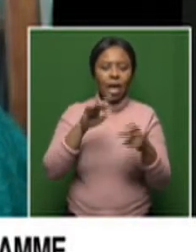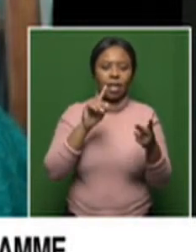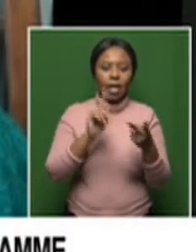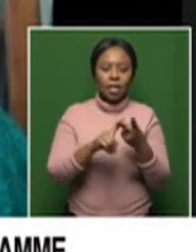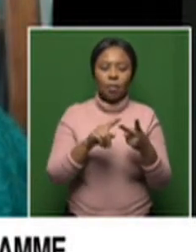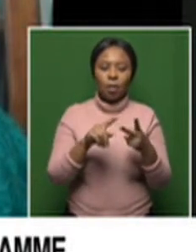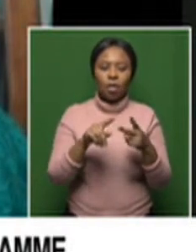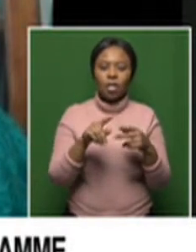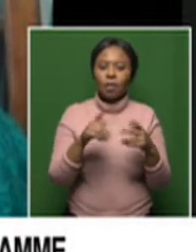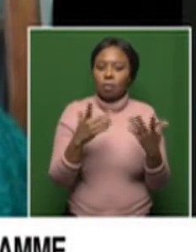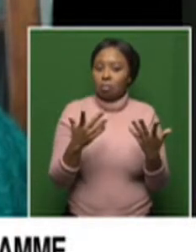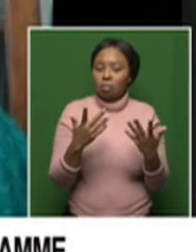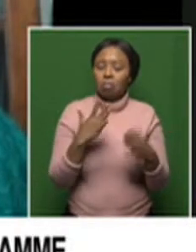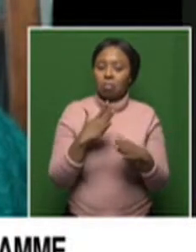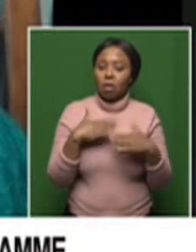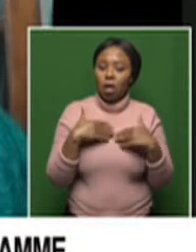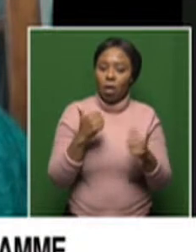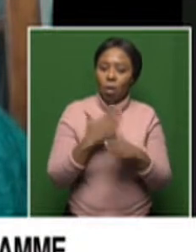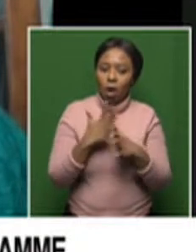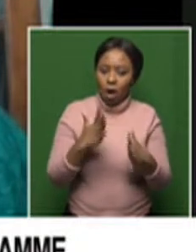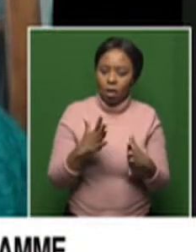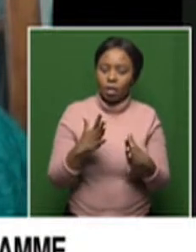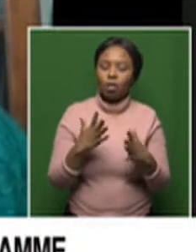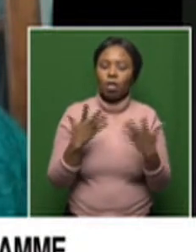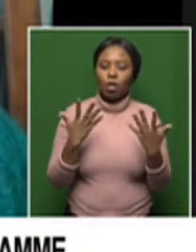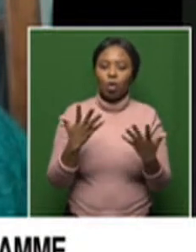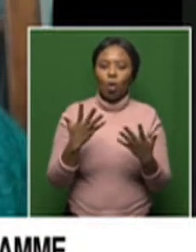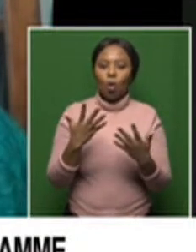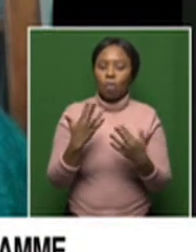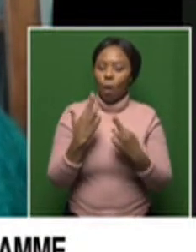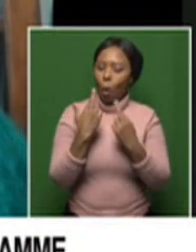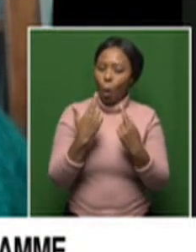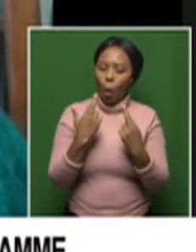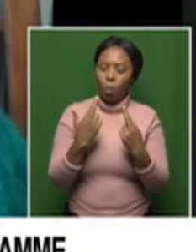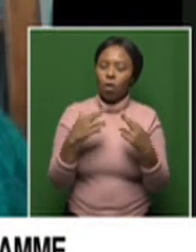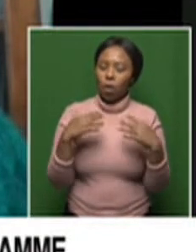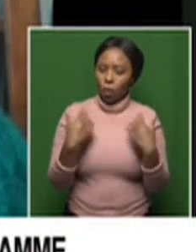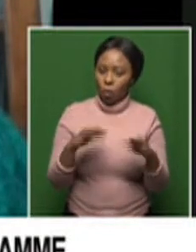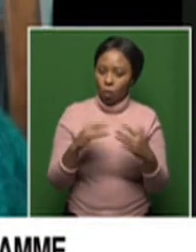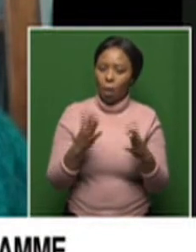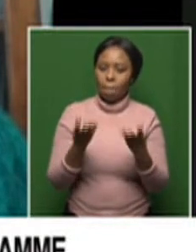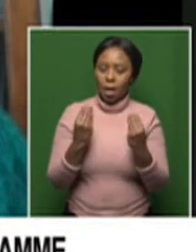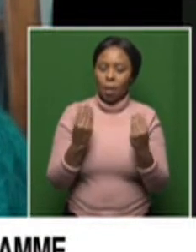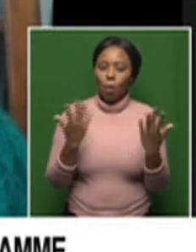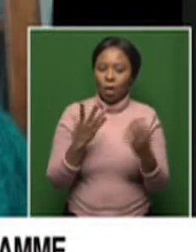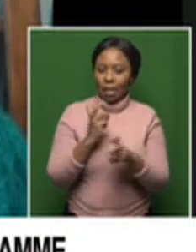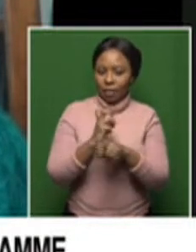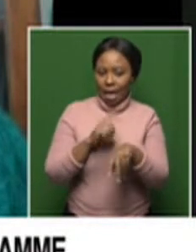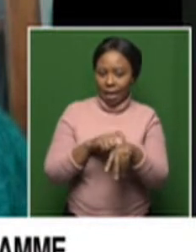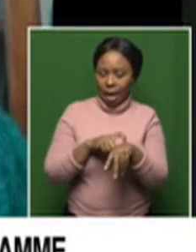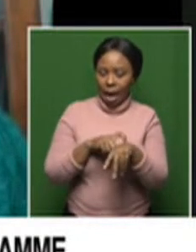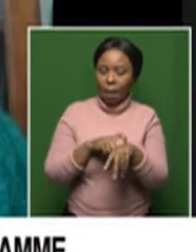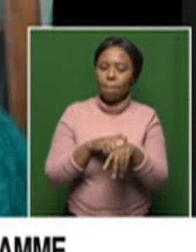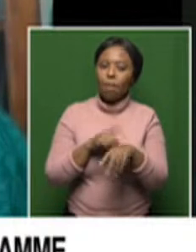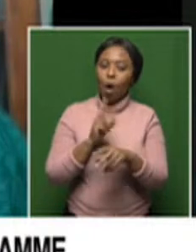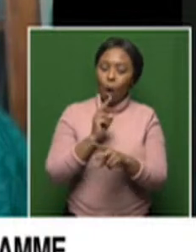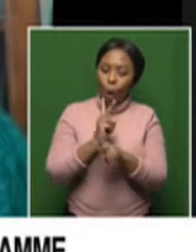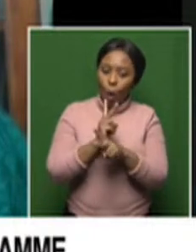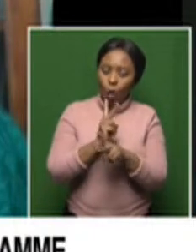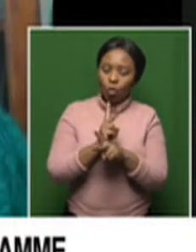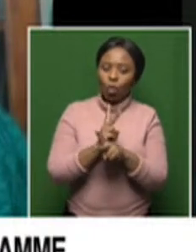things about the healthcare workers, who gave them hope in the most difficult times. But again, we dip our